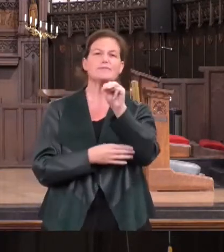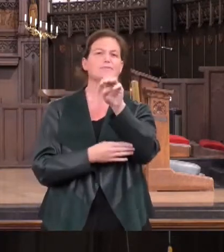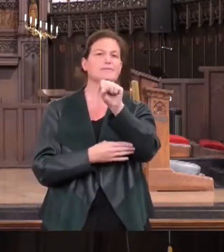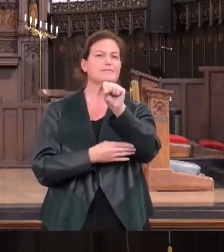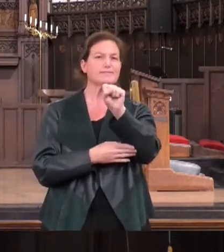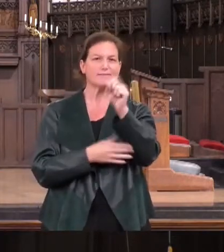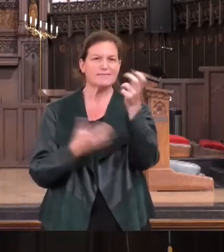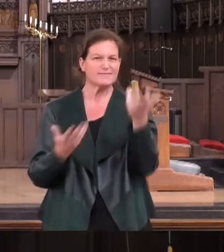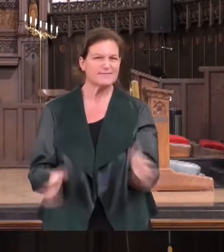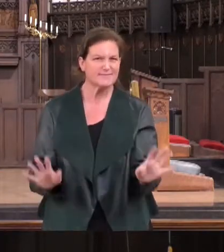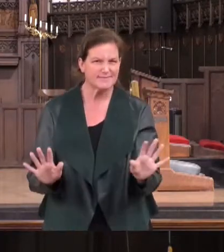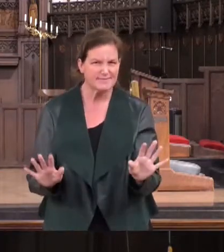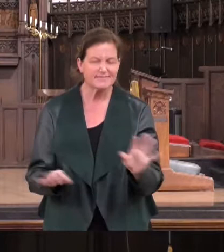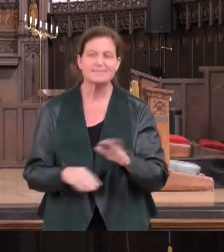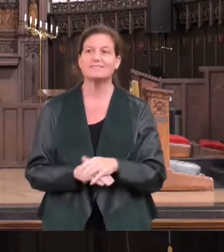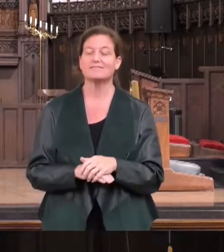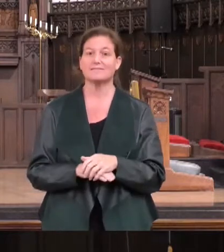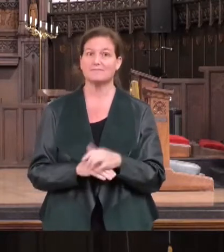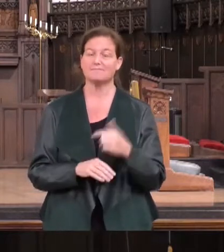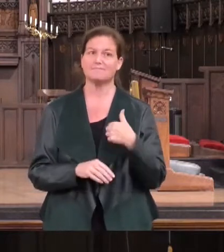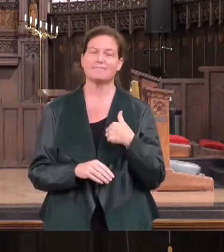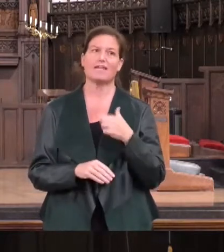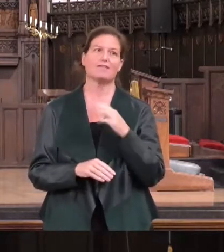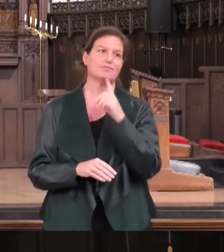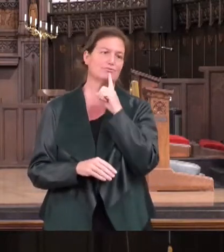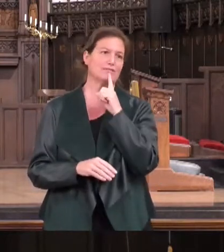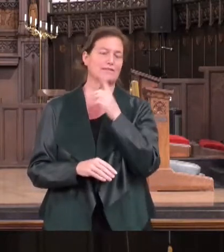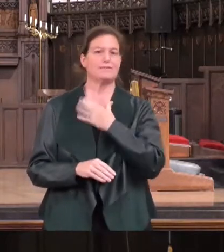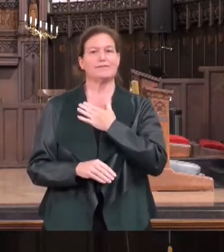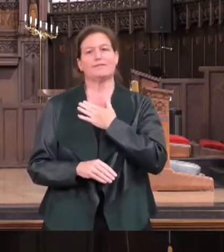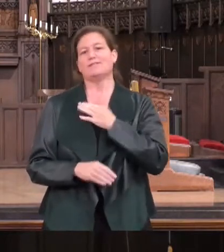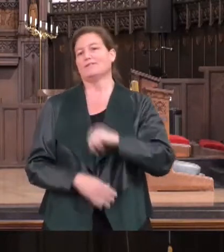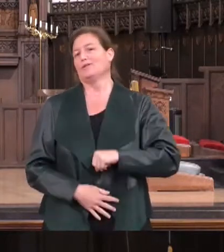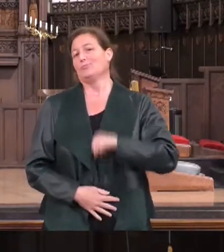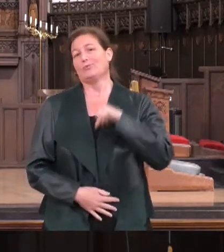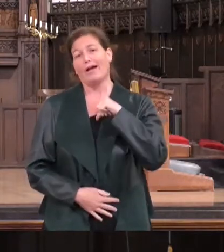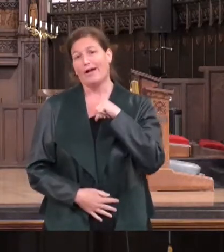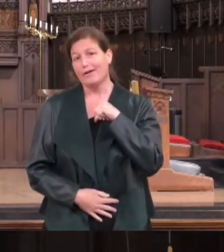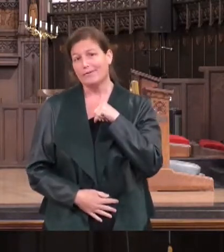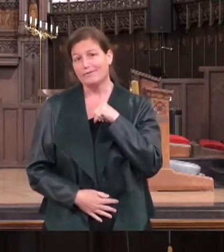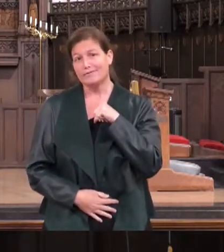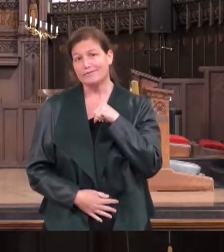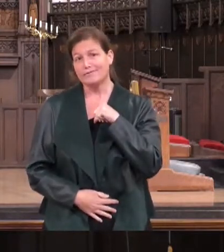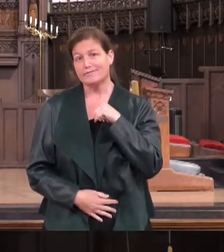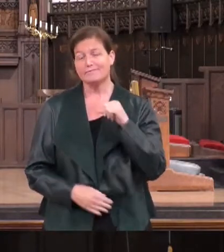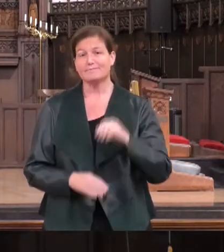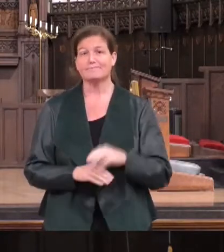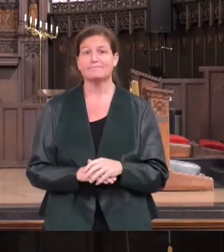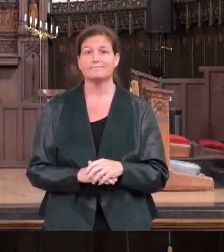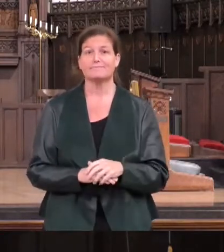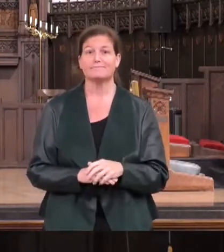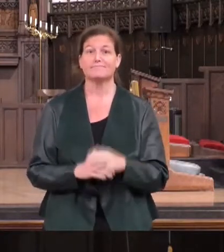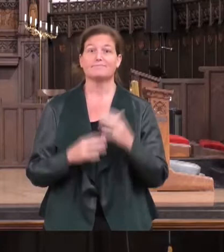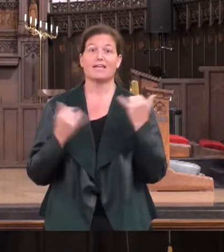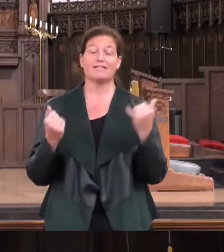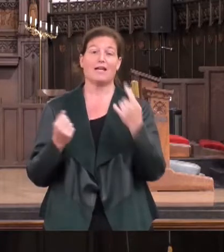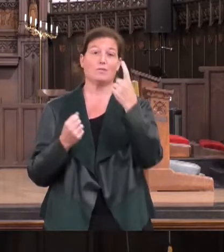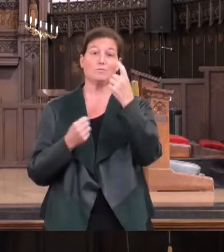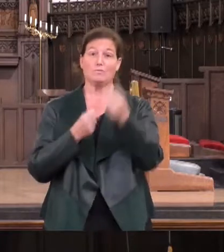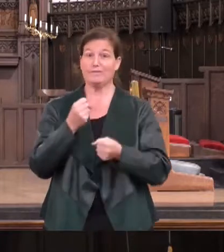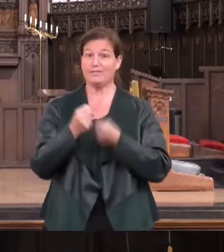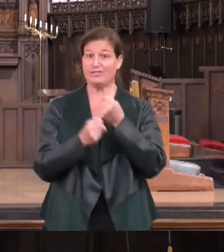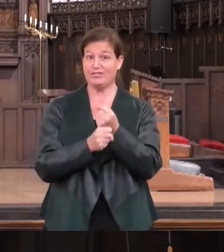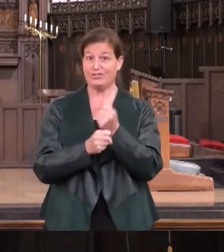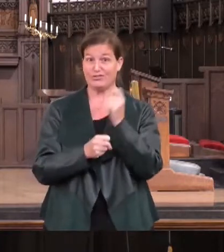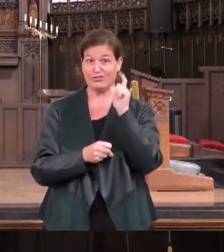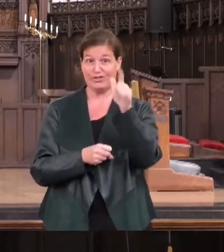Massachusetts. I was never so proud of our diocese. Now it's a year later.